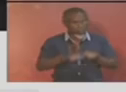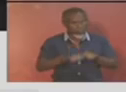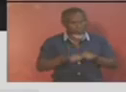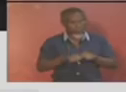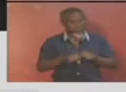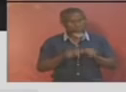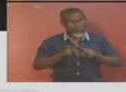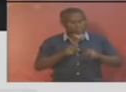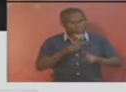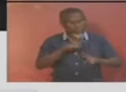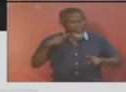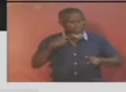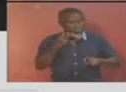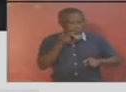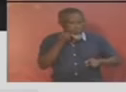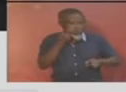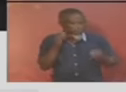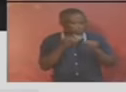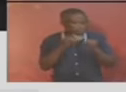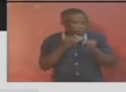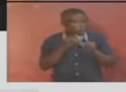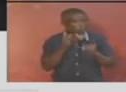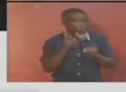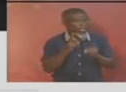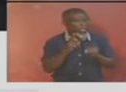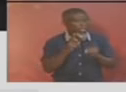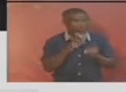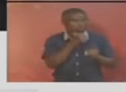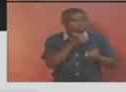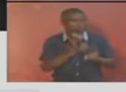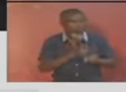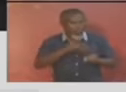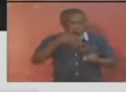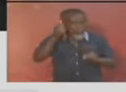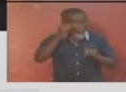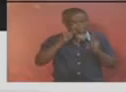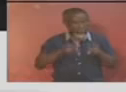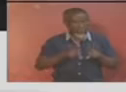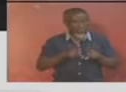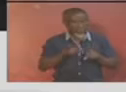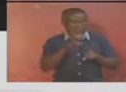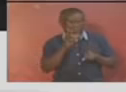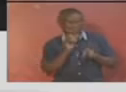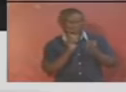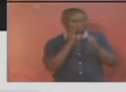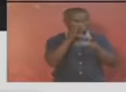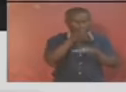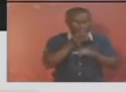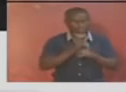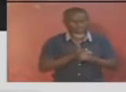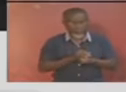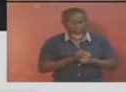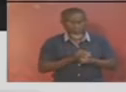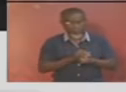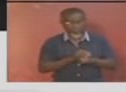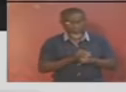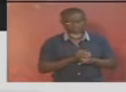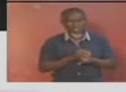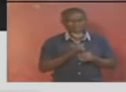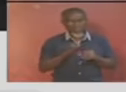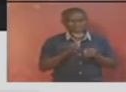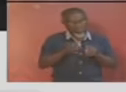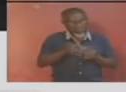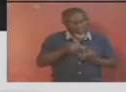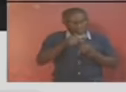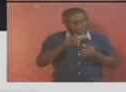itself in those higher age groups, and it is also associated with the presence of other diseases, largely